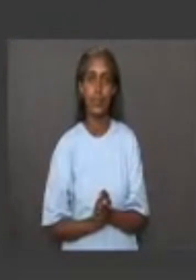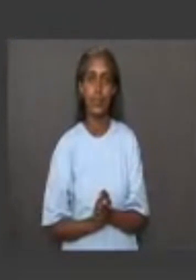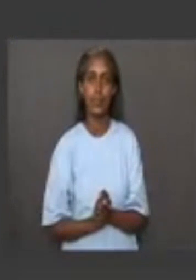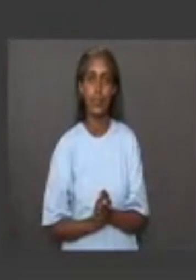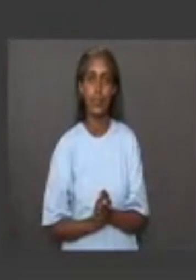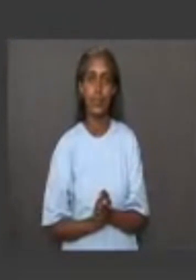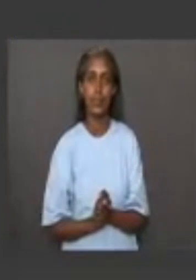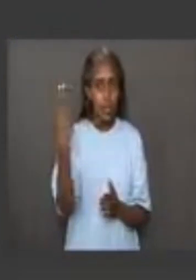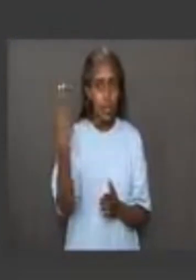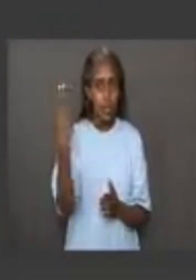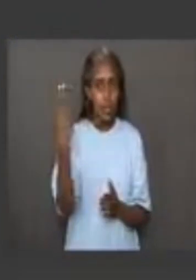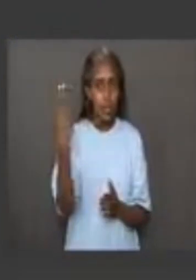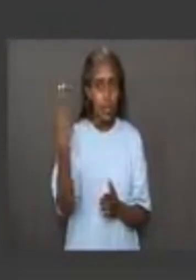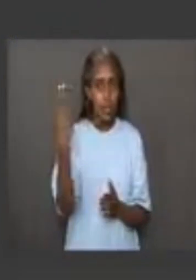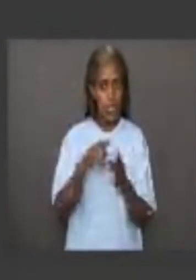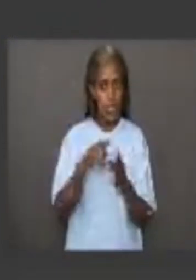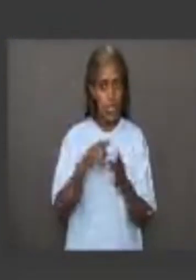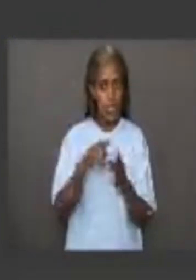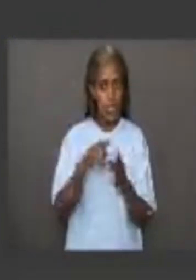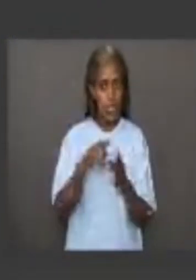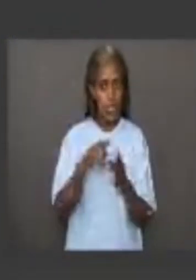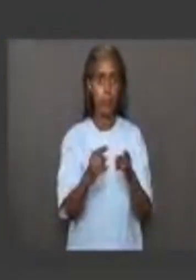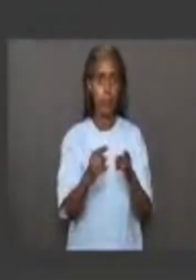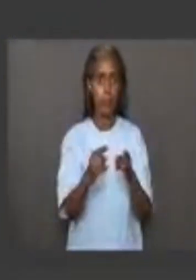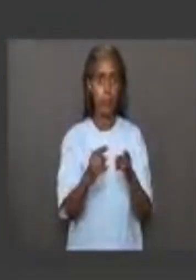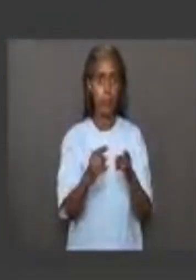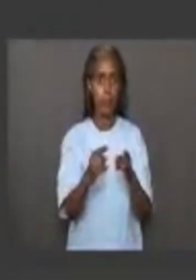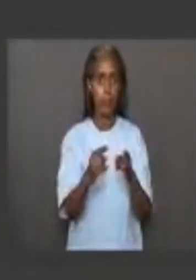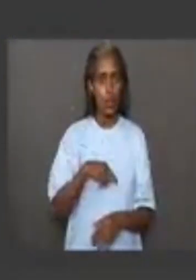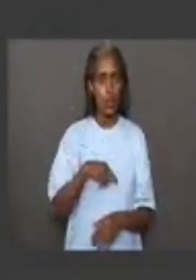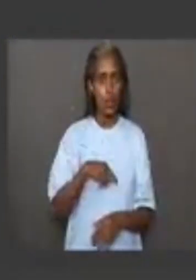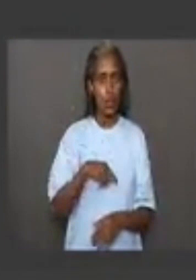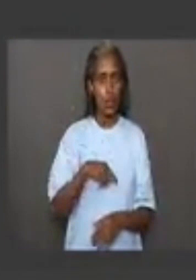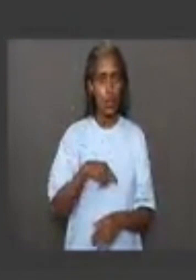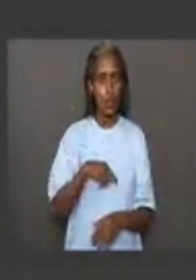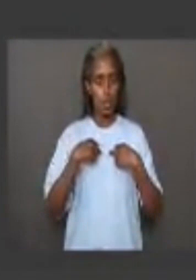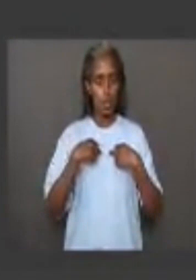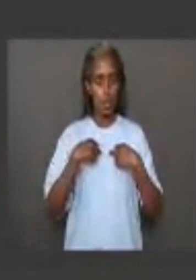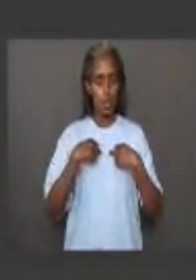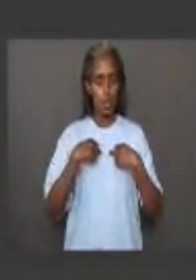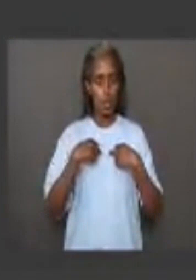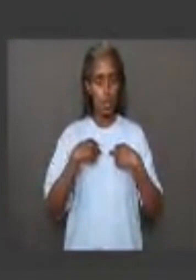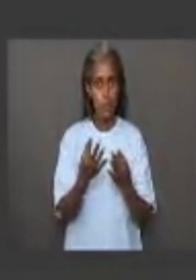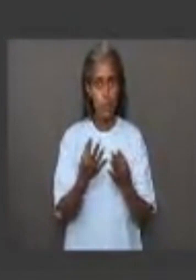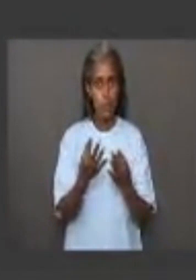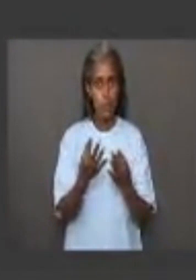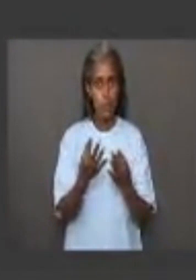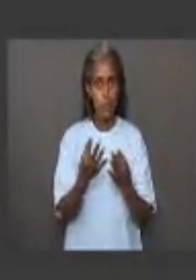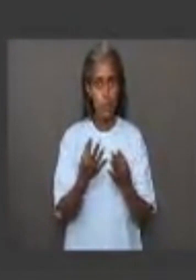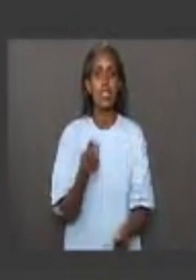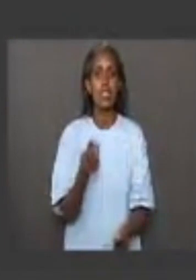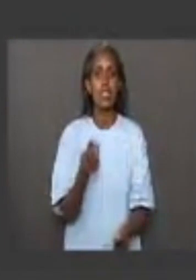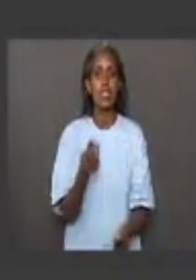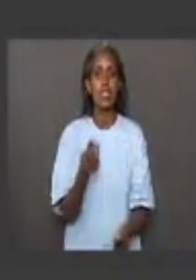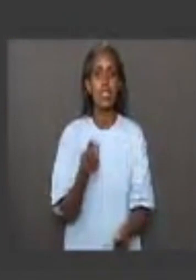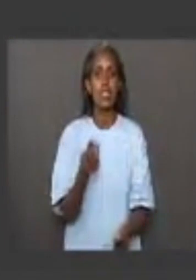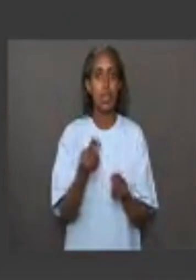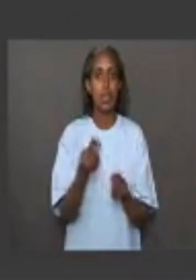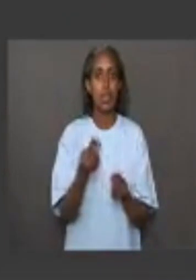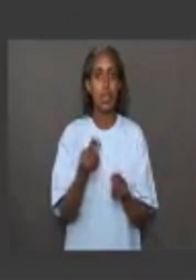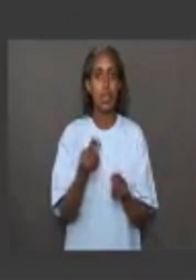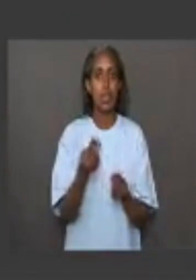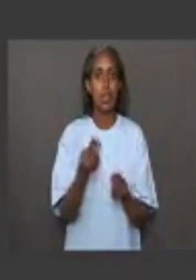Using this method, we could have expressed the mass of a dust